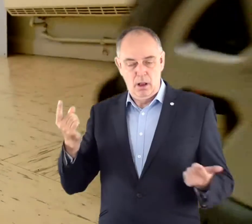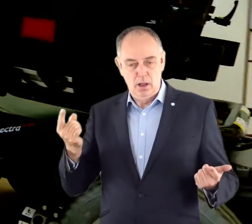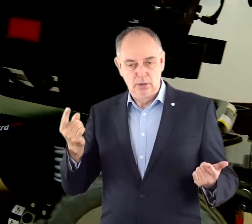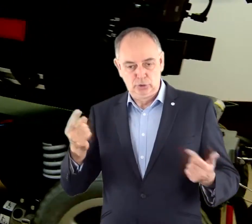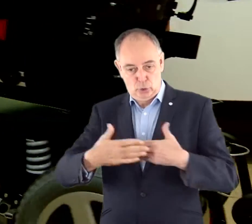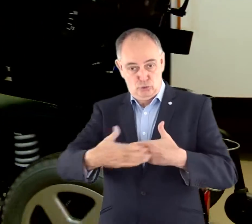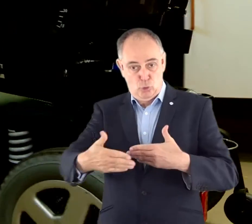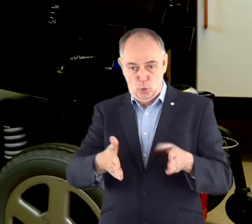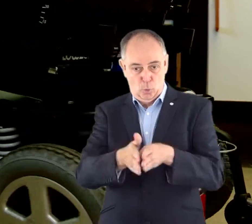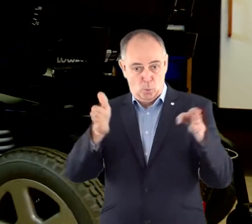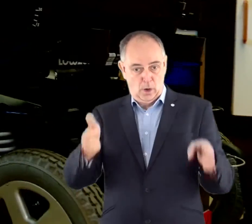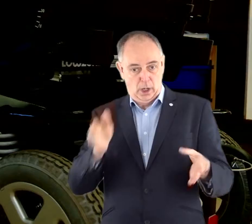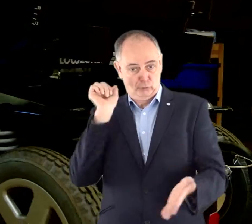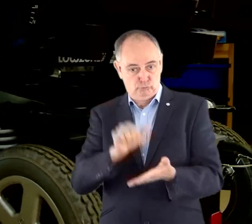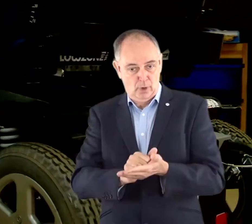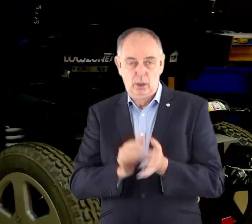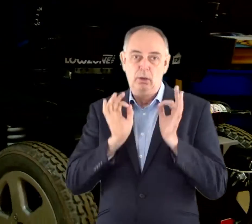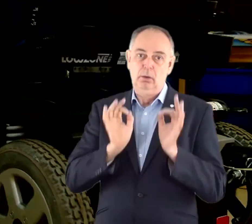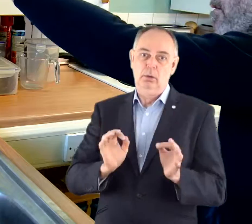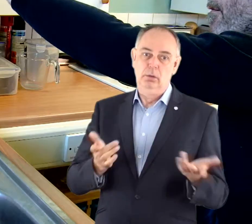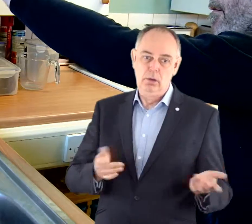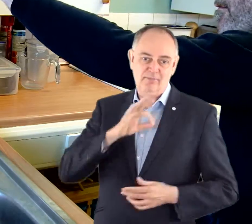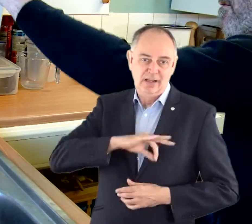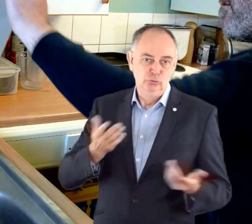doors are the same width as the front door. Funnily enough,